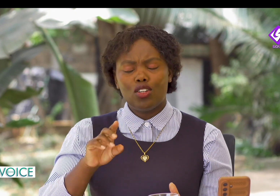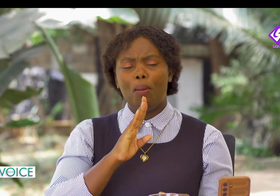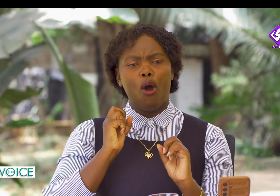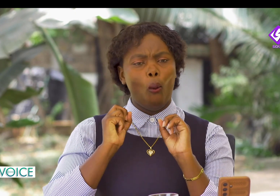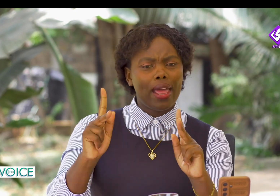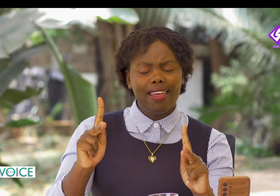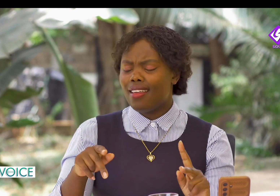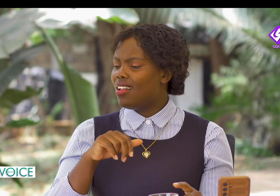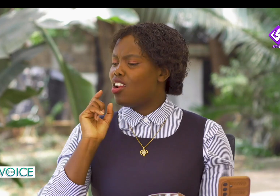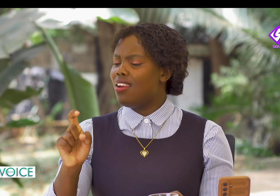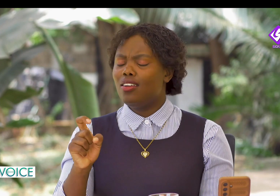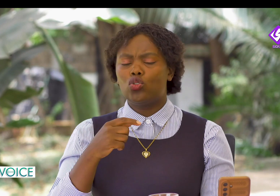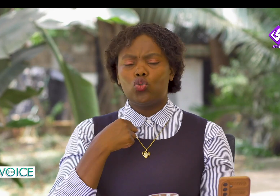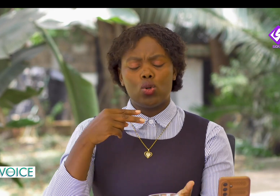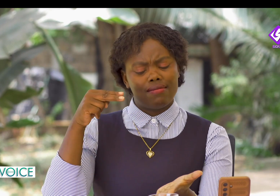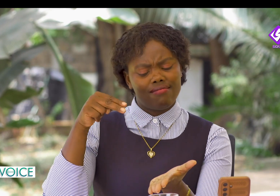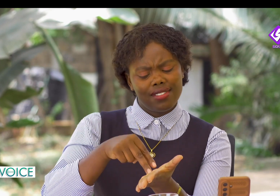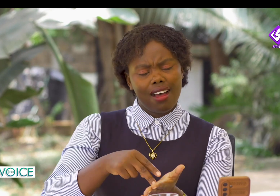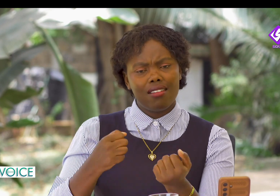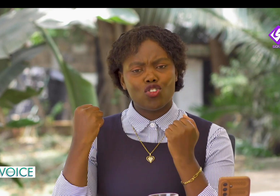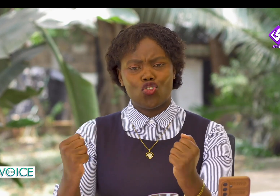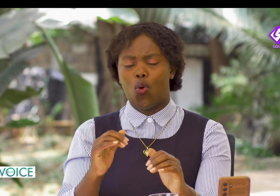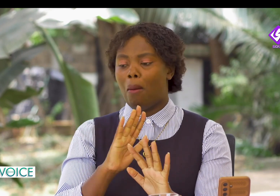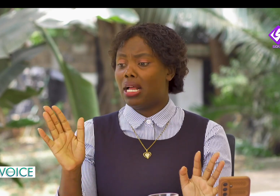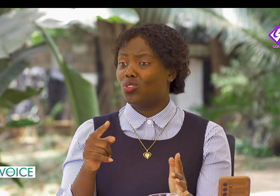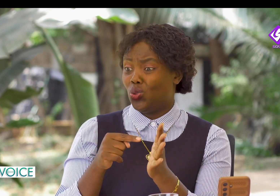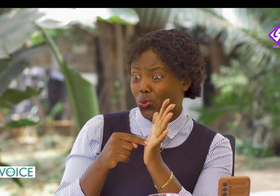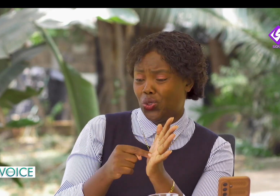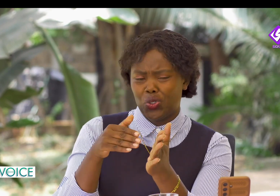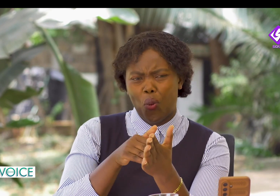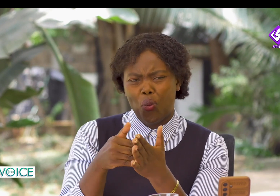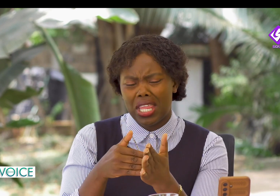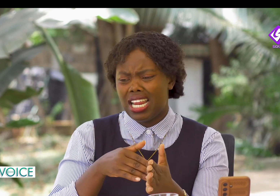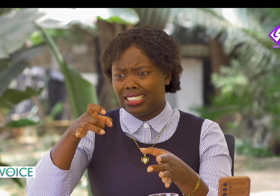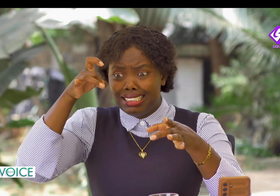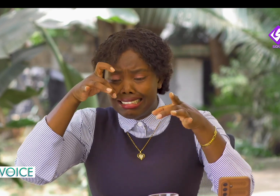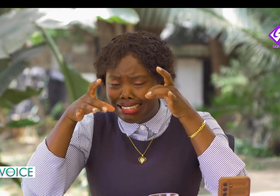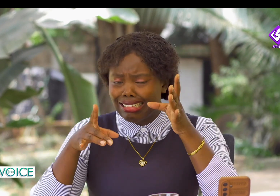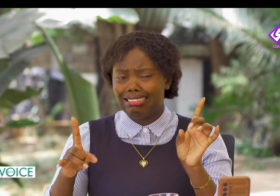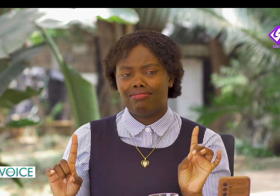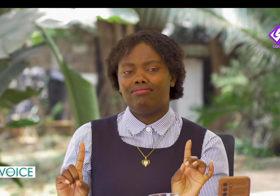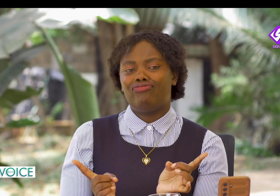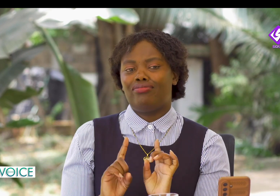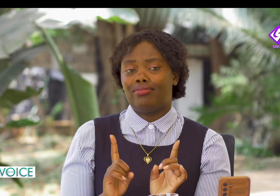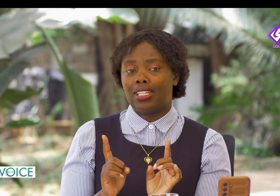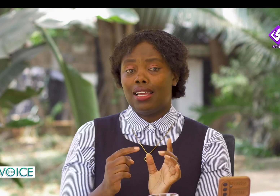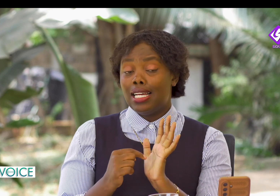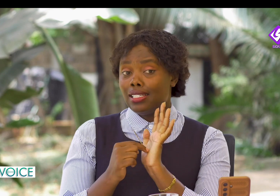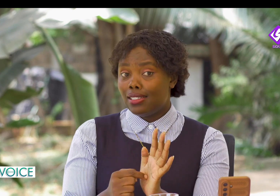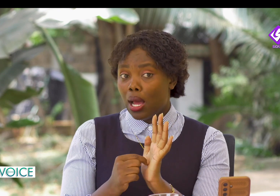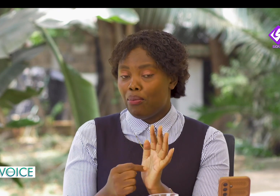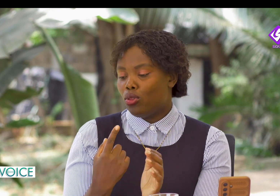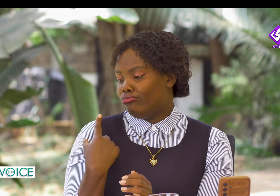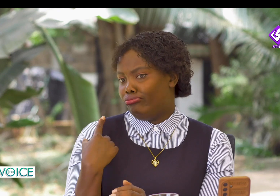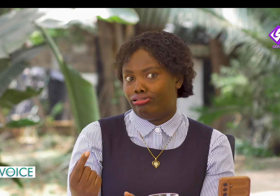of the house. They should be okay at all times. They should show that they're strong. If they cry, it's a